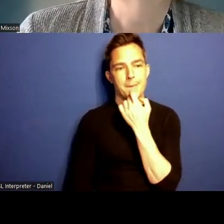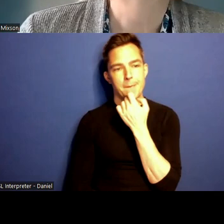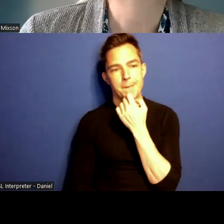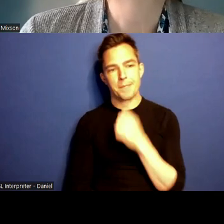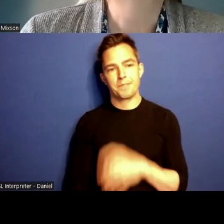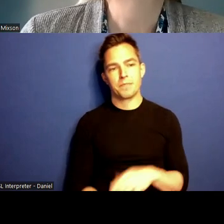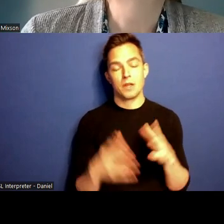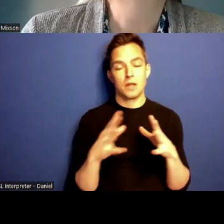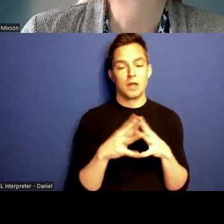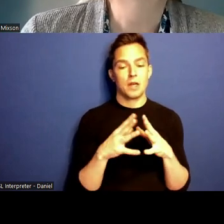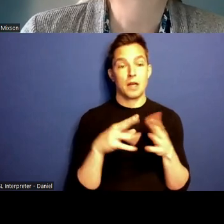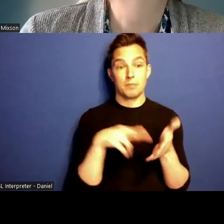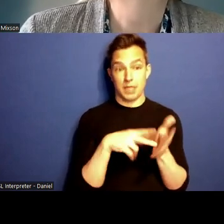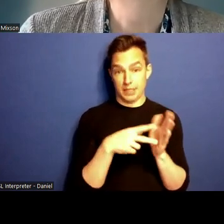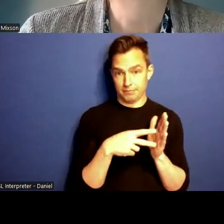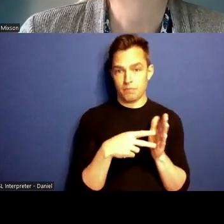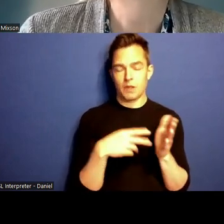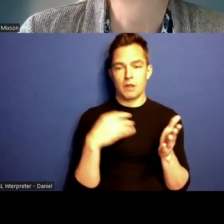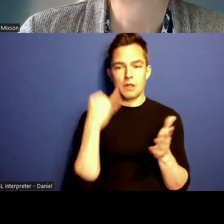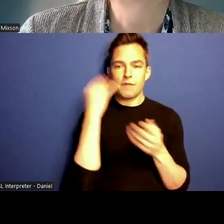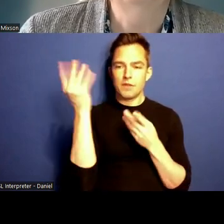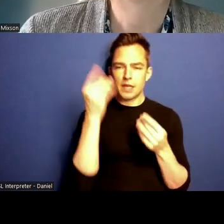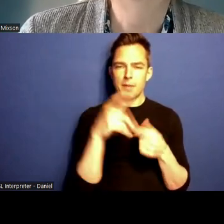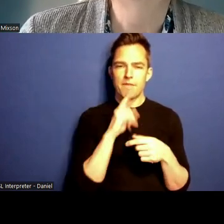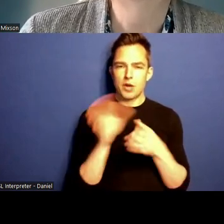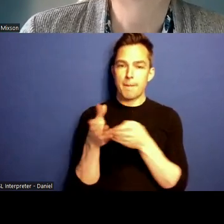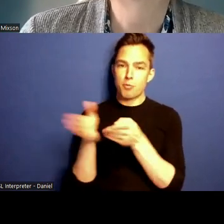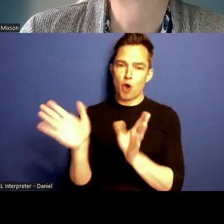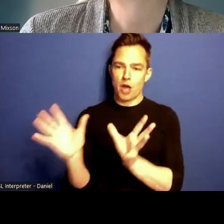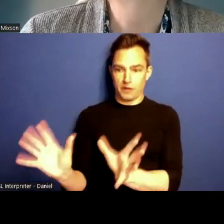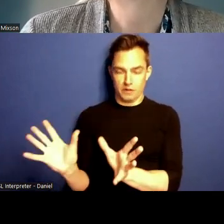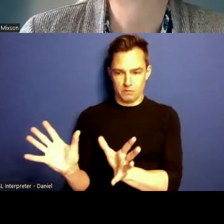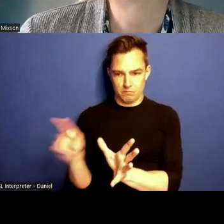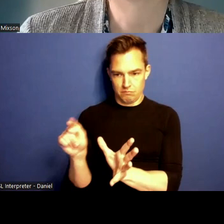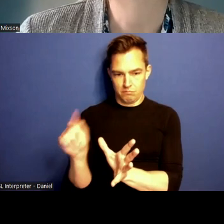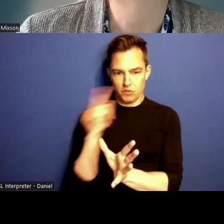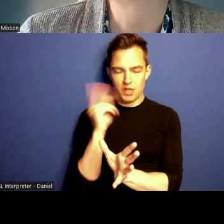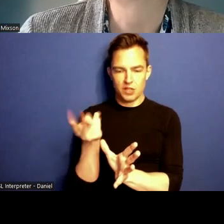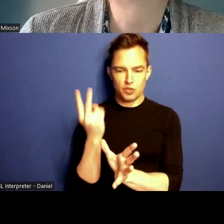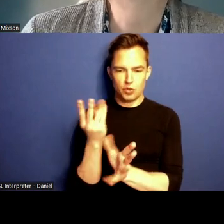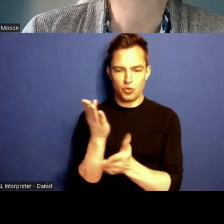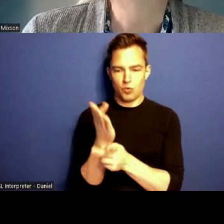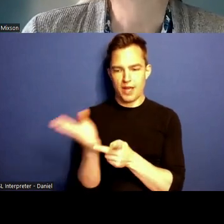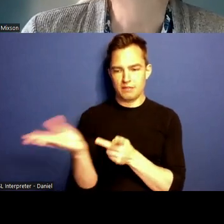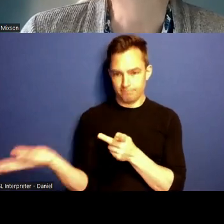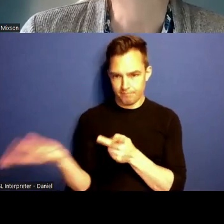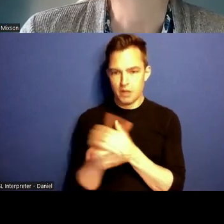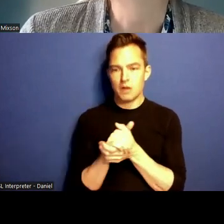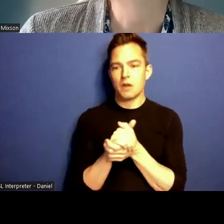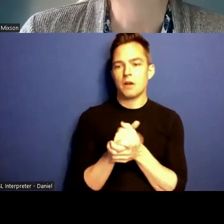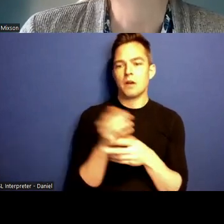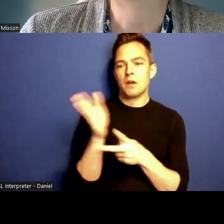And so when you think of being very broad, you think a couple of different ways. Number one, the